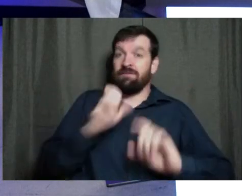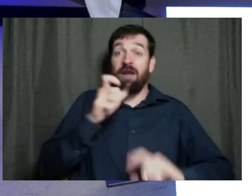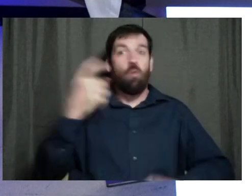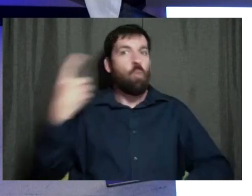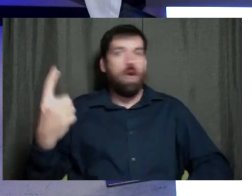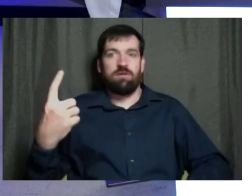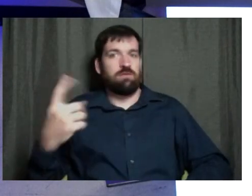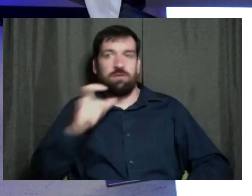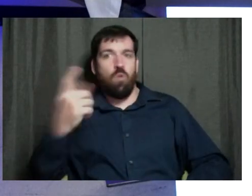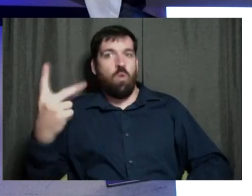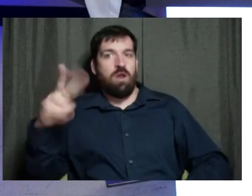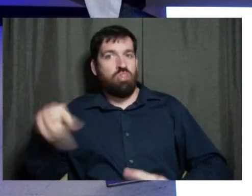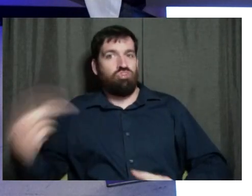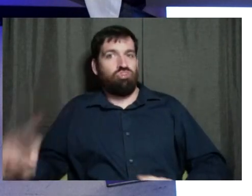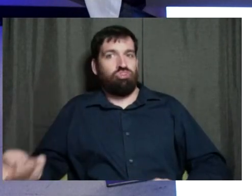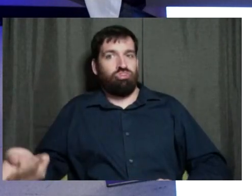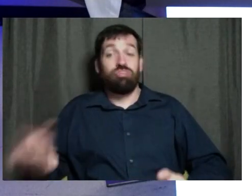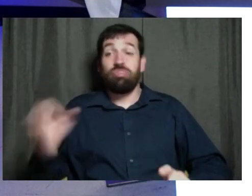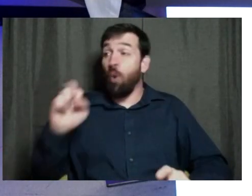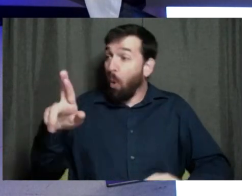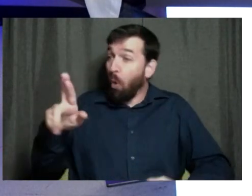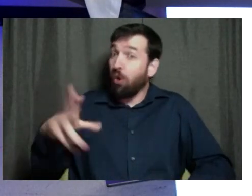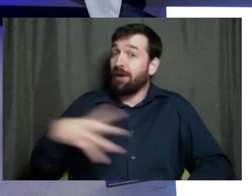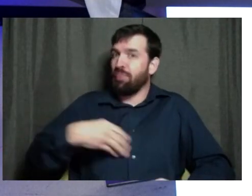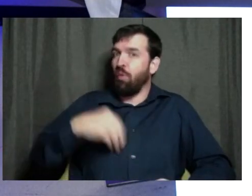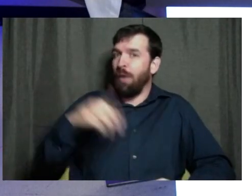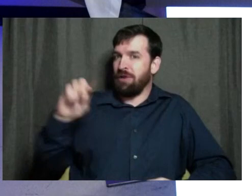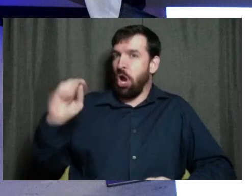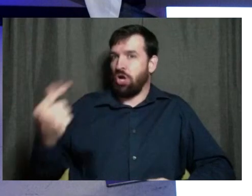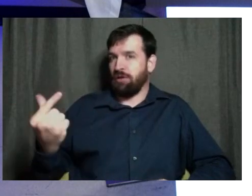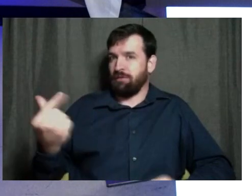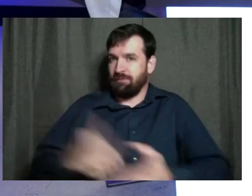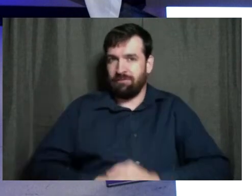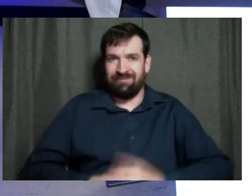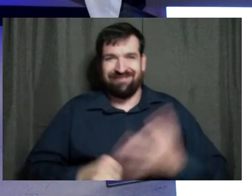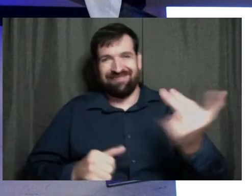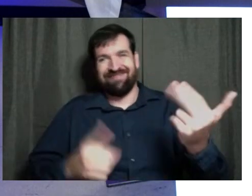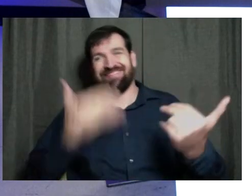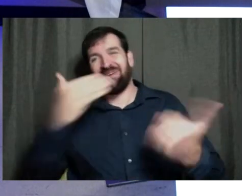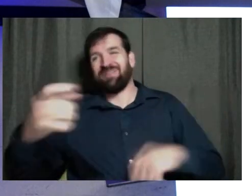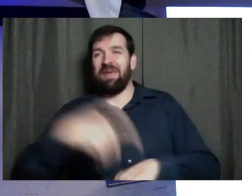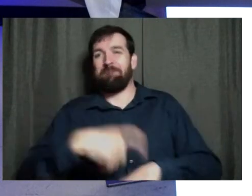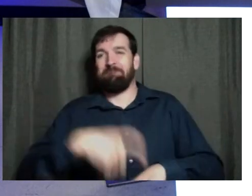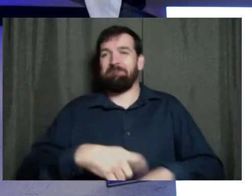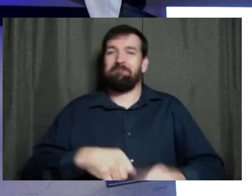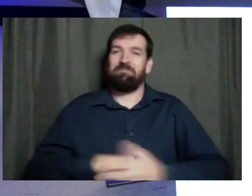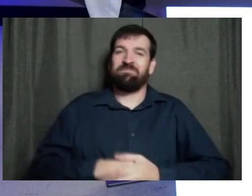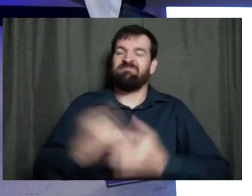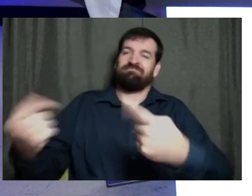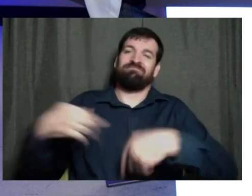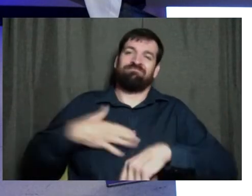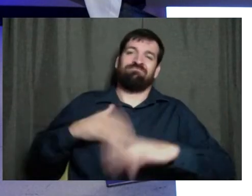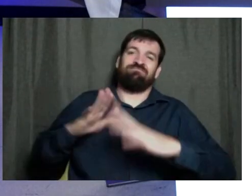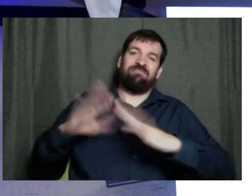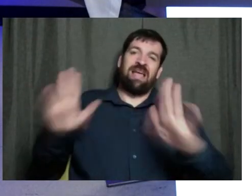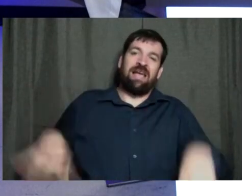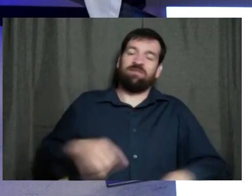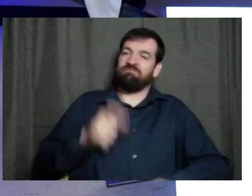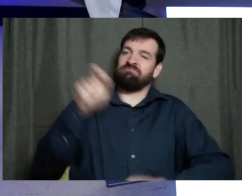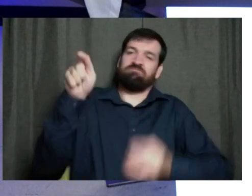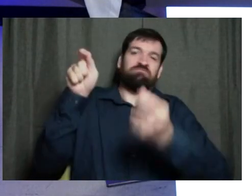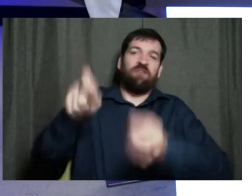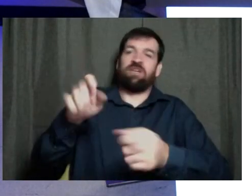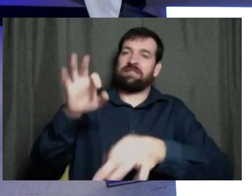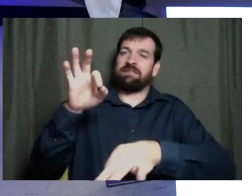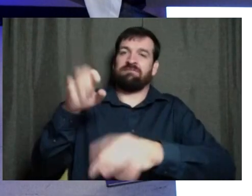party fouls. Or your white dog. I know, right? Yeah. We had a good time. And Yeah. you got over to my house just in the nick of time, and I would not have wanted to